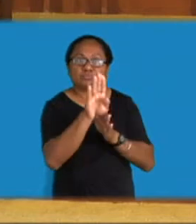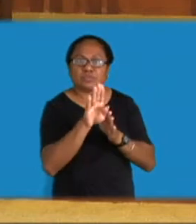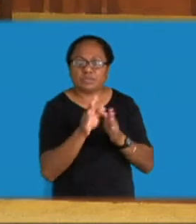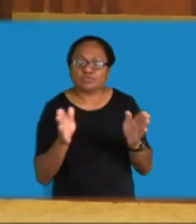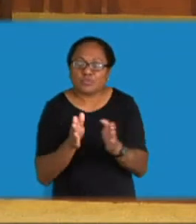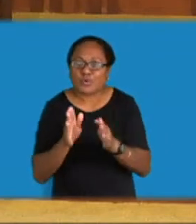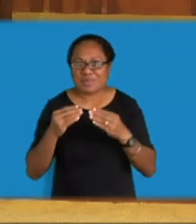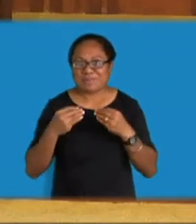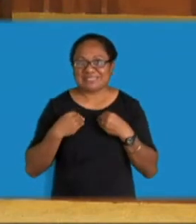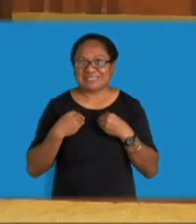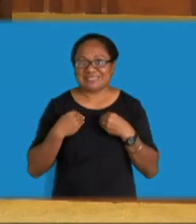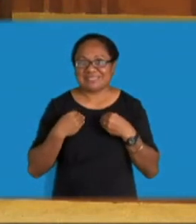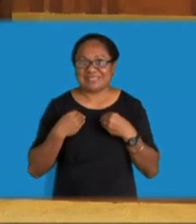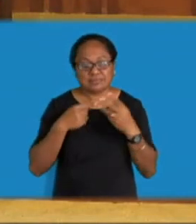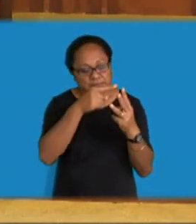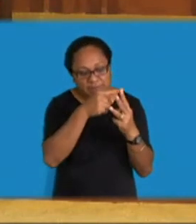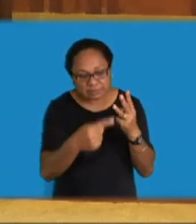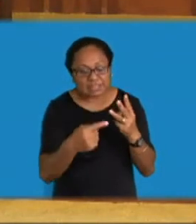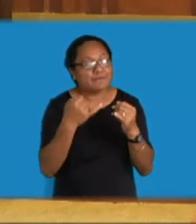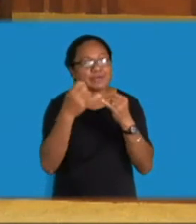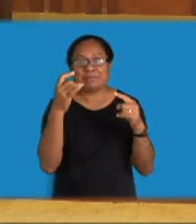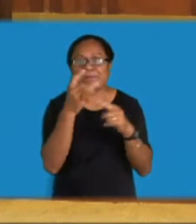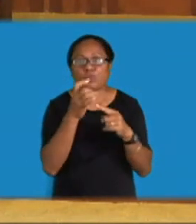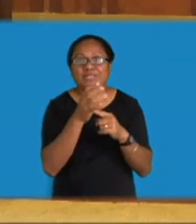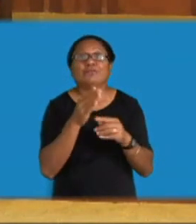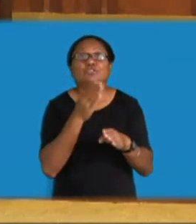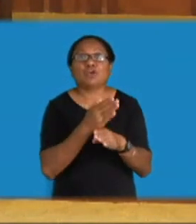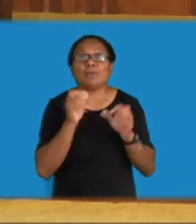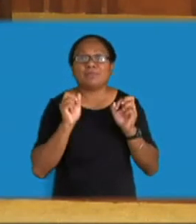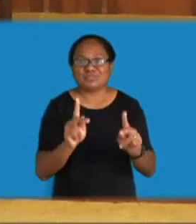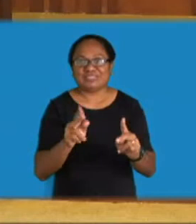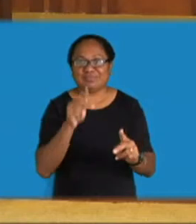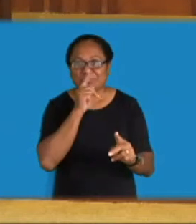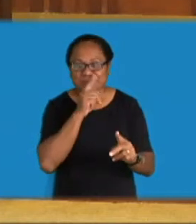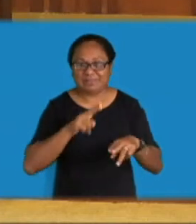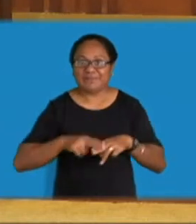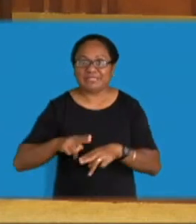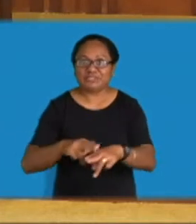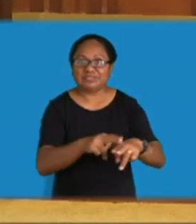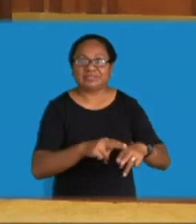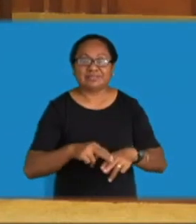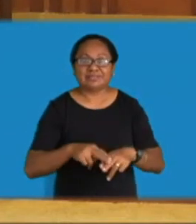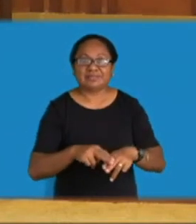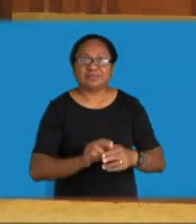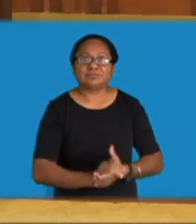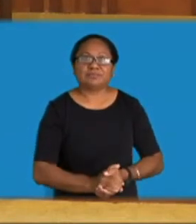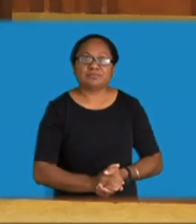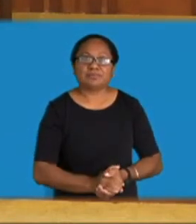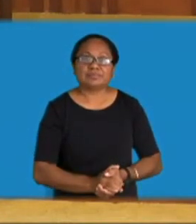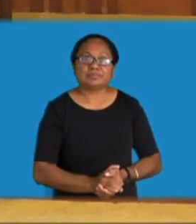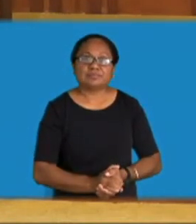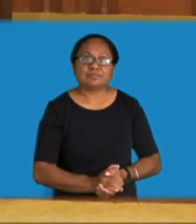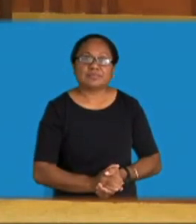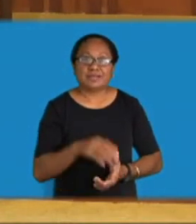medium enterprises are very, very important for job creation. On that note, Madam Speaker, let me